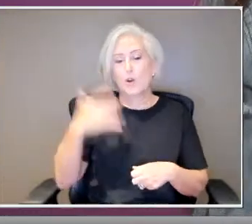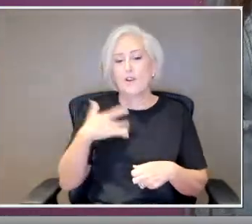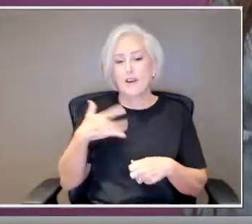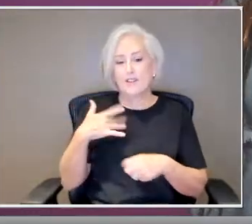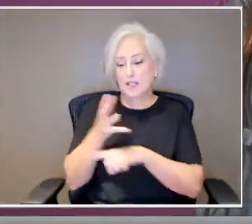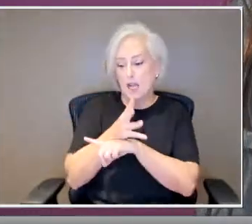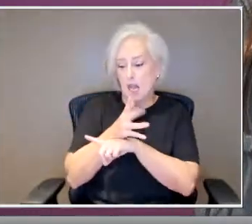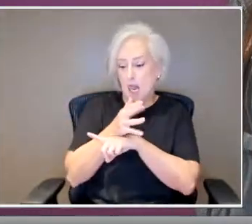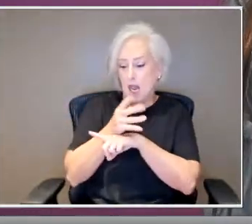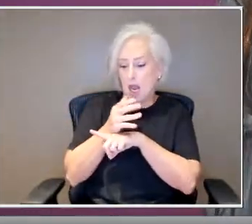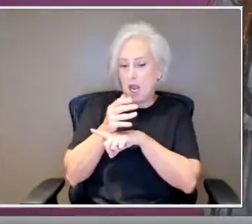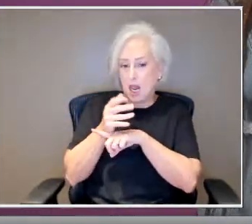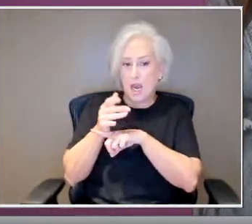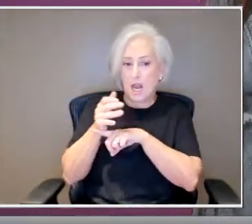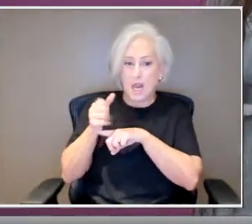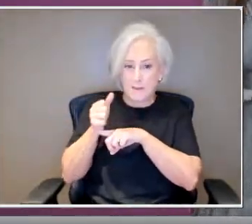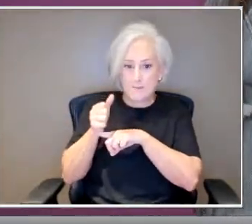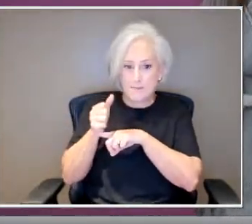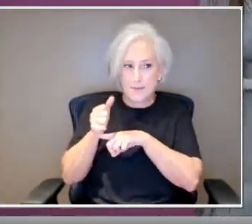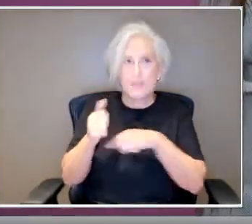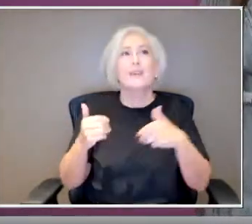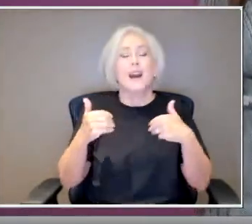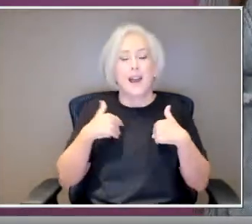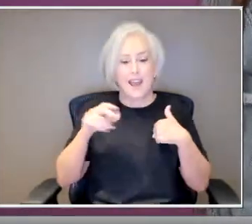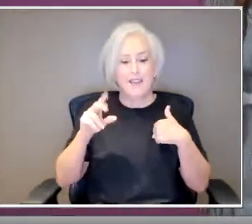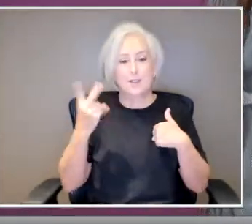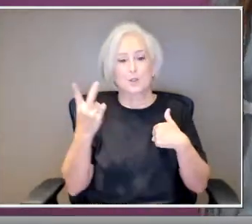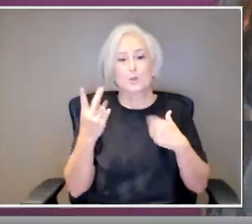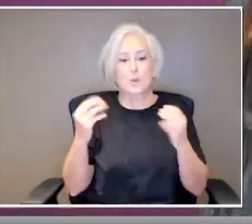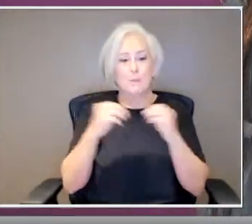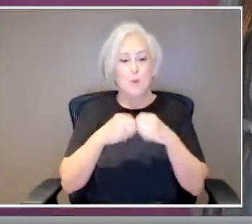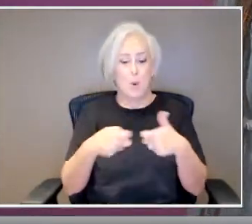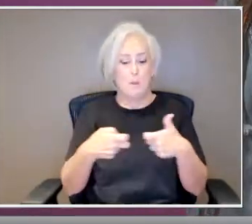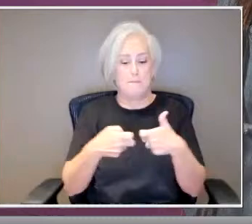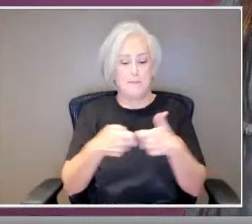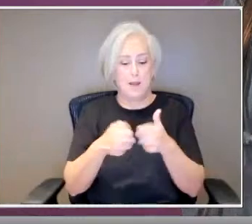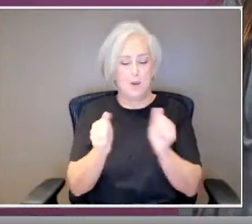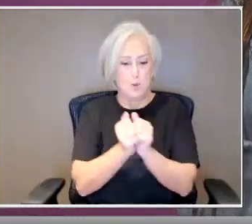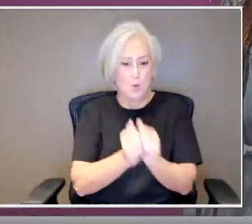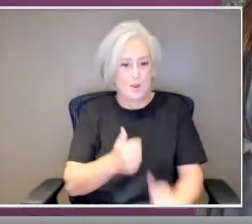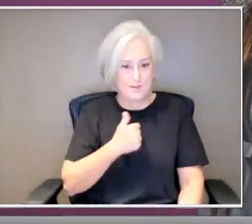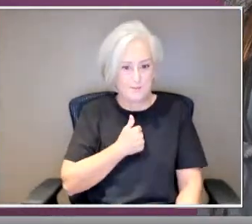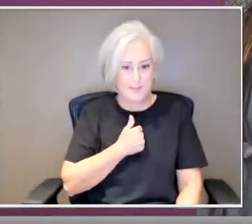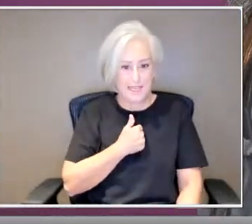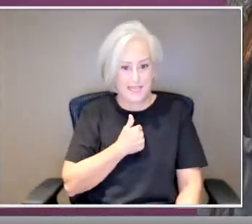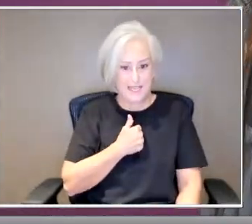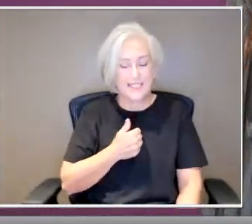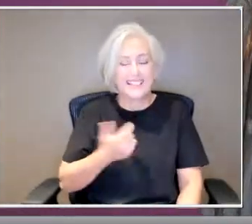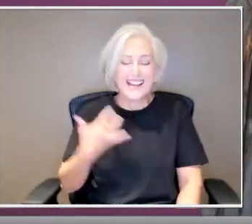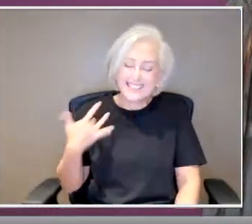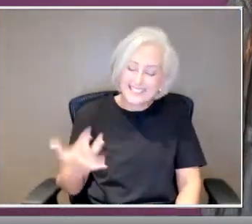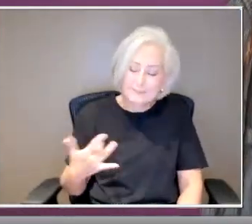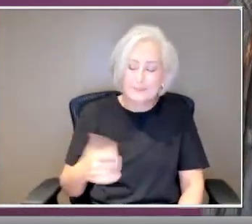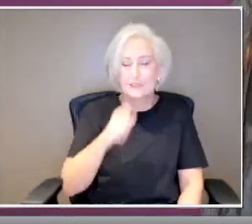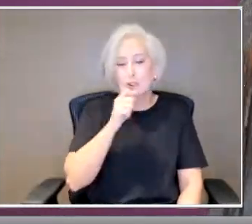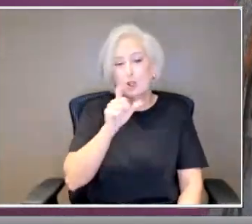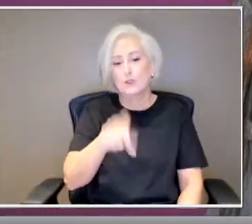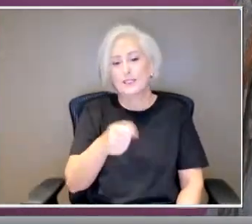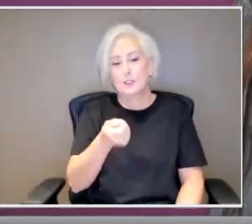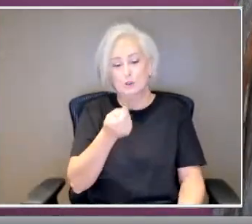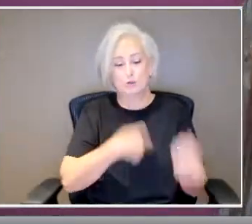another set of batteries. So I have 2 extra set of batteries. I never have to actually change them. I'm back home in